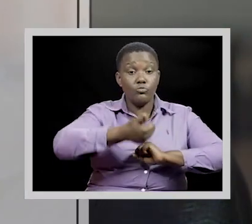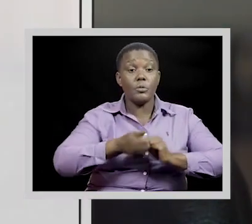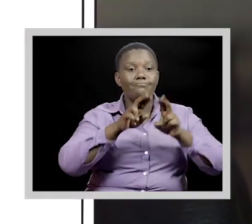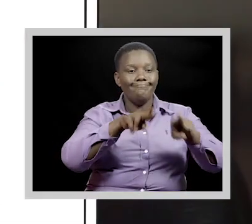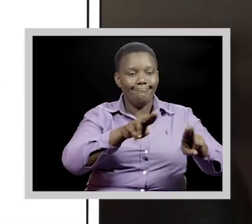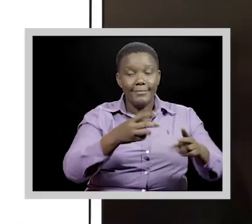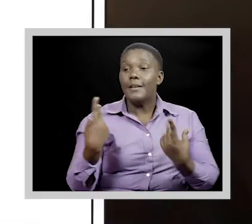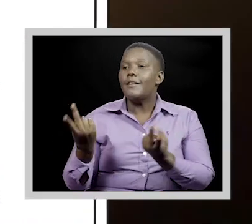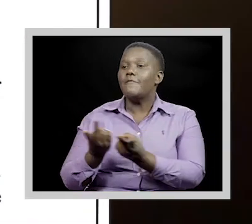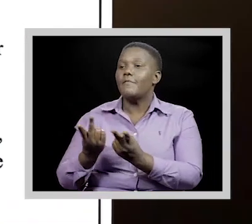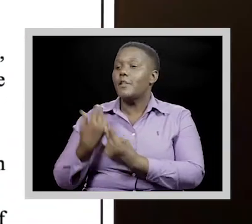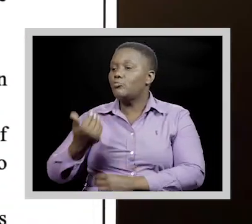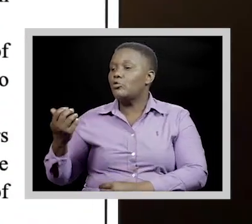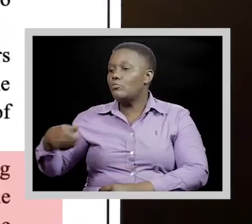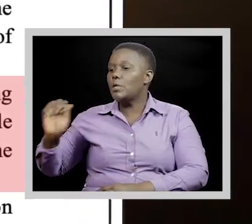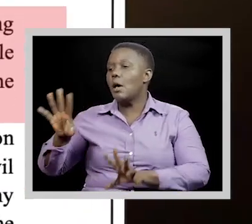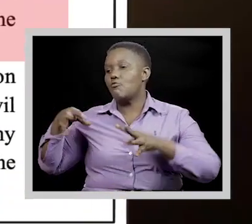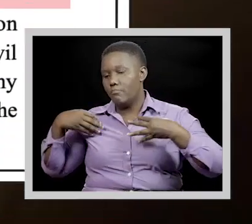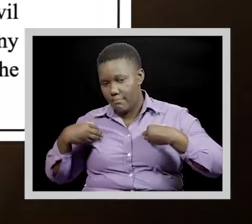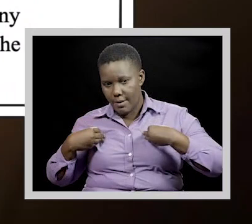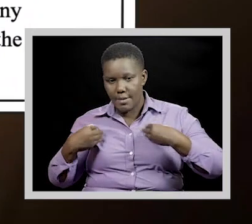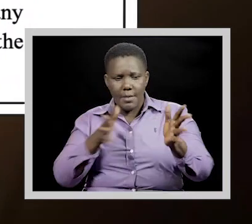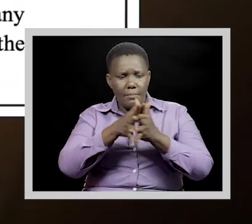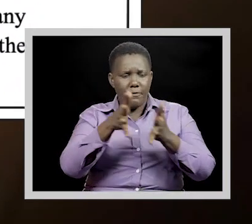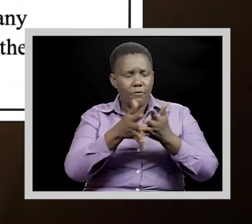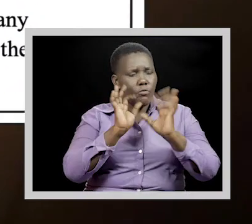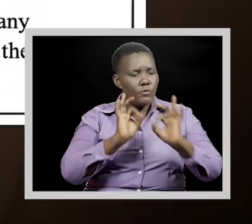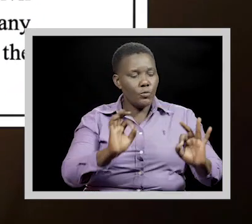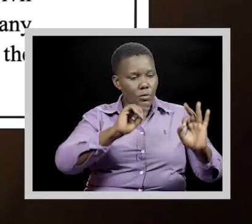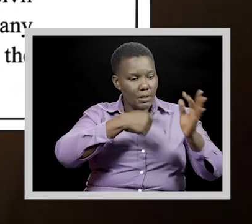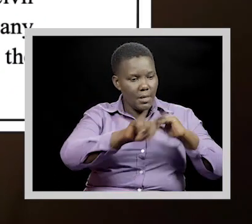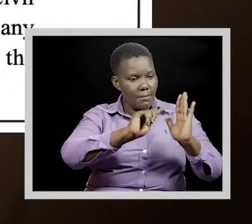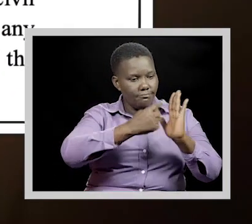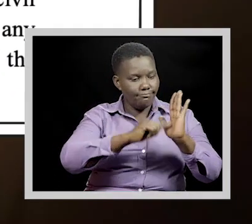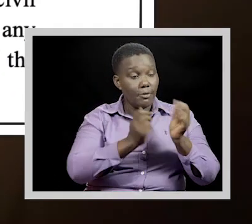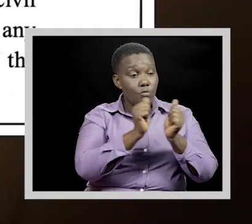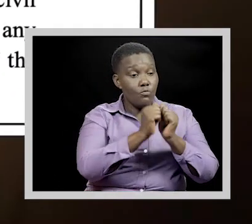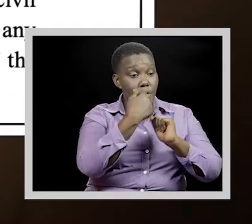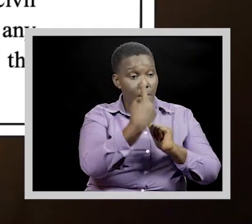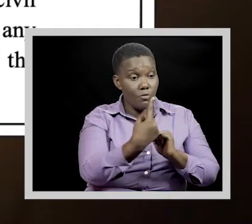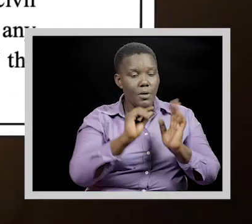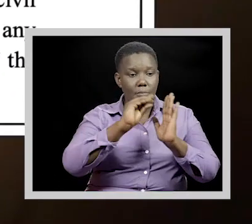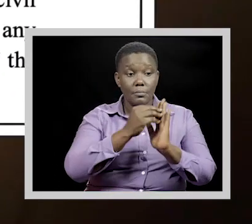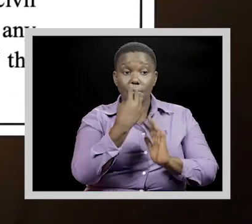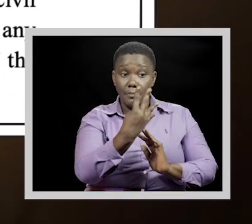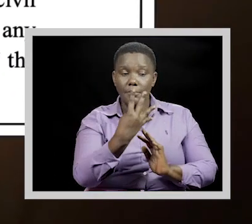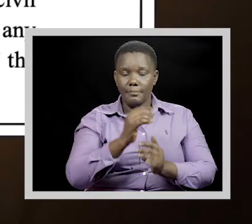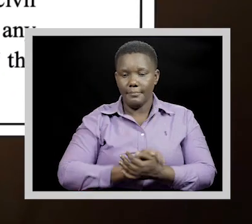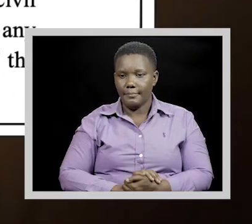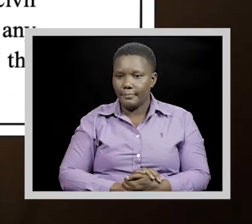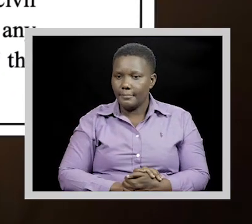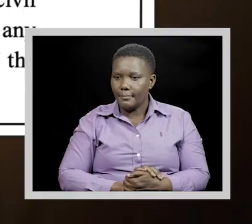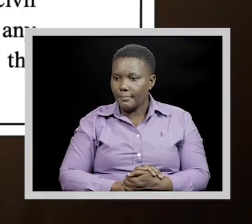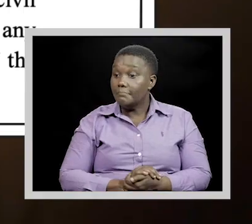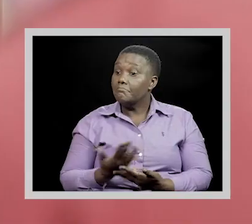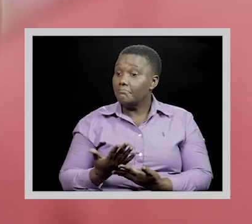after obtaining a consent from the child. This is well provided under Rule 11, sub Rule 4 of the Juvenile